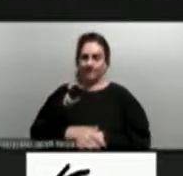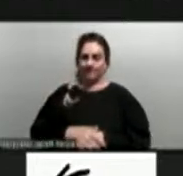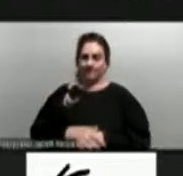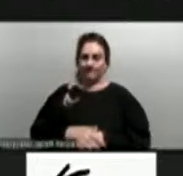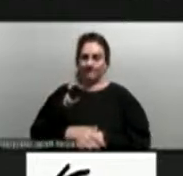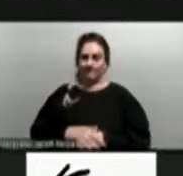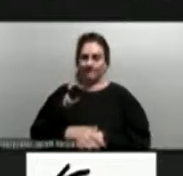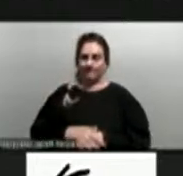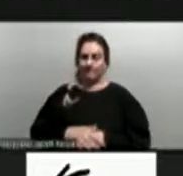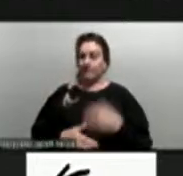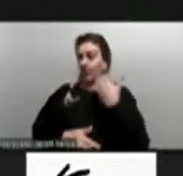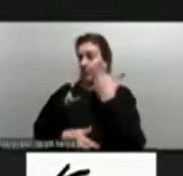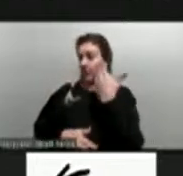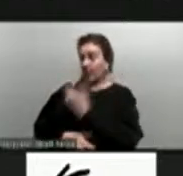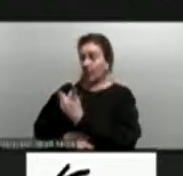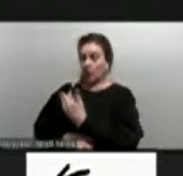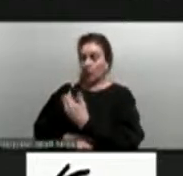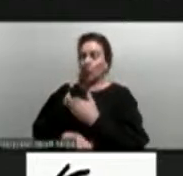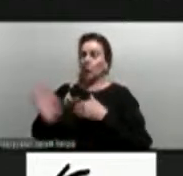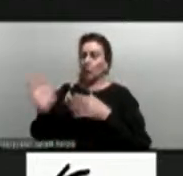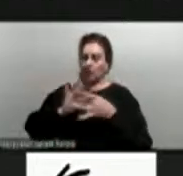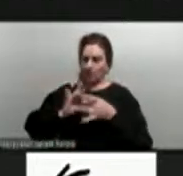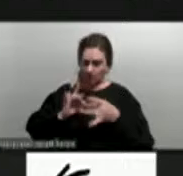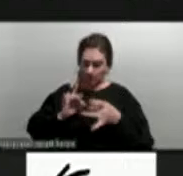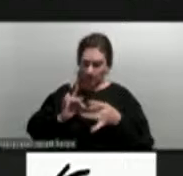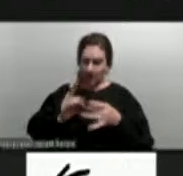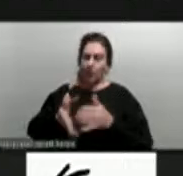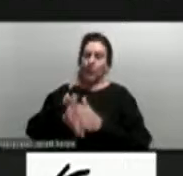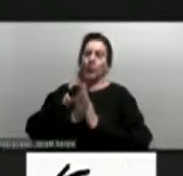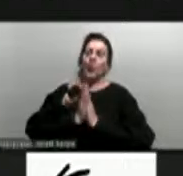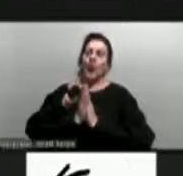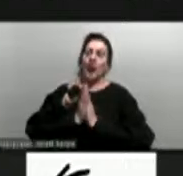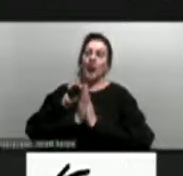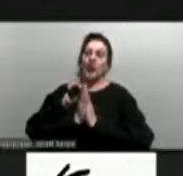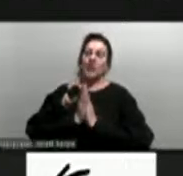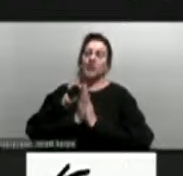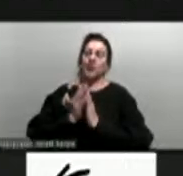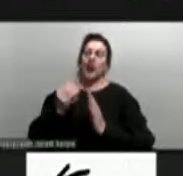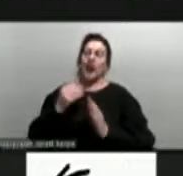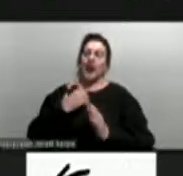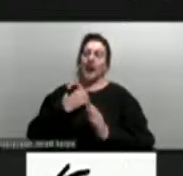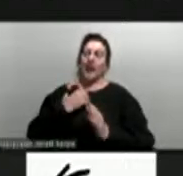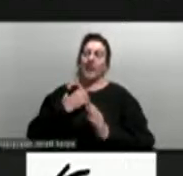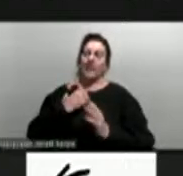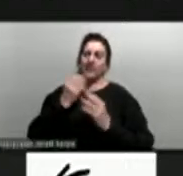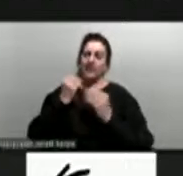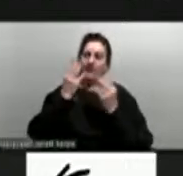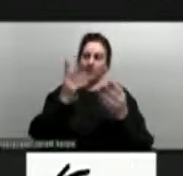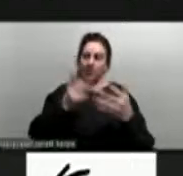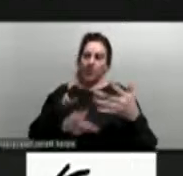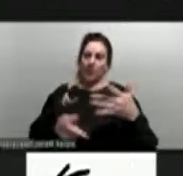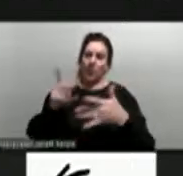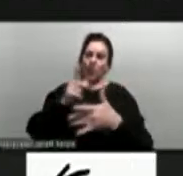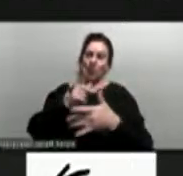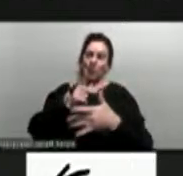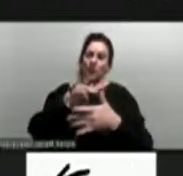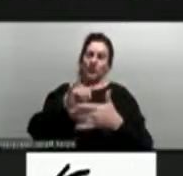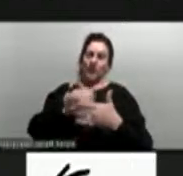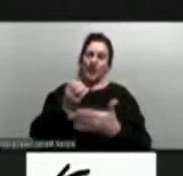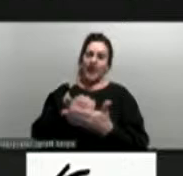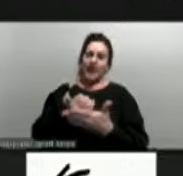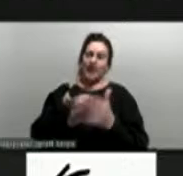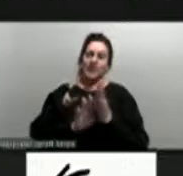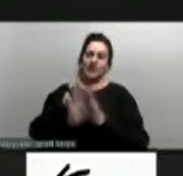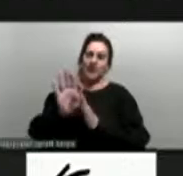Thank you, Gerald. Your comments and your request to have input or to prioritize the Liberty City economic development